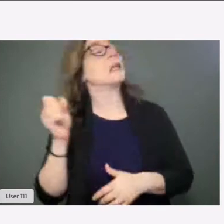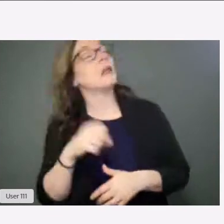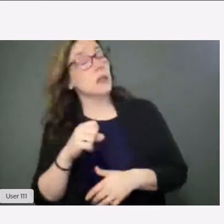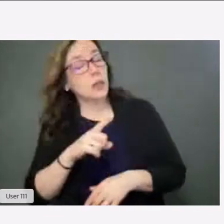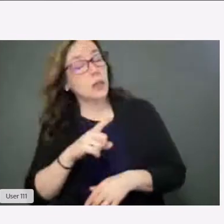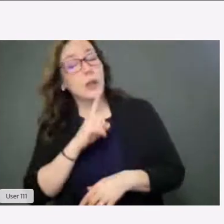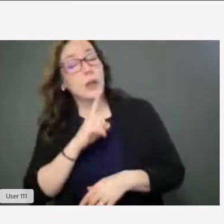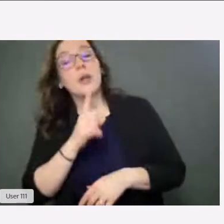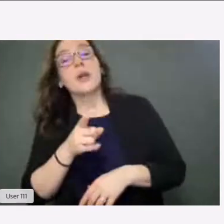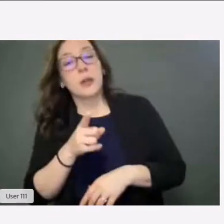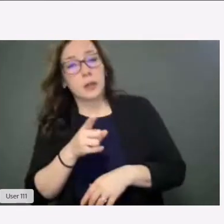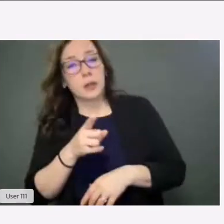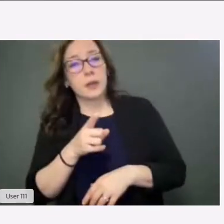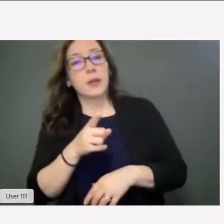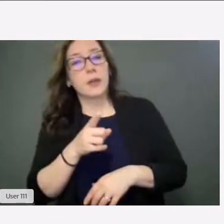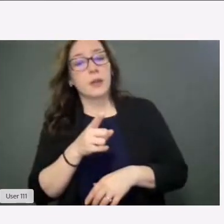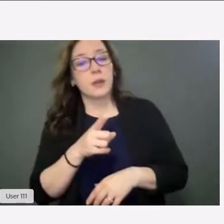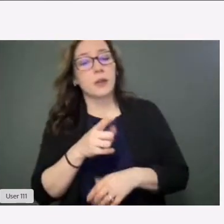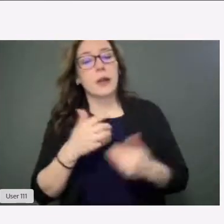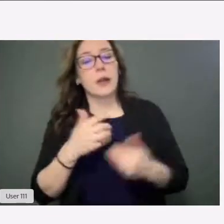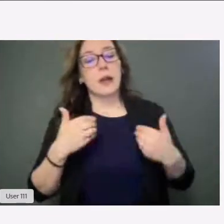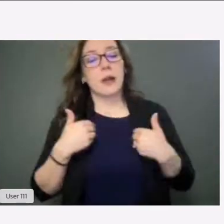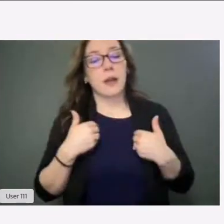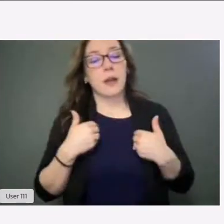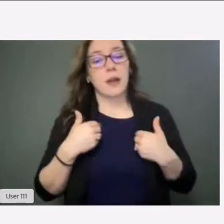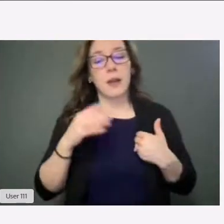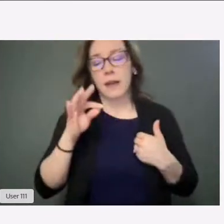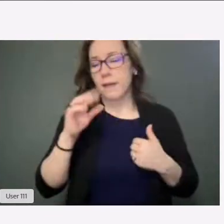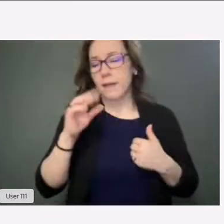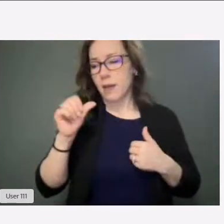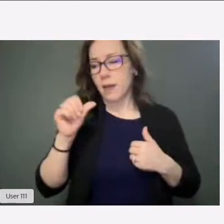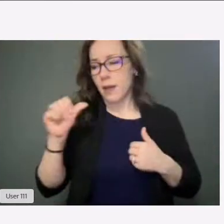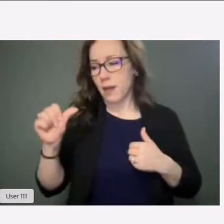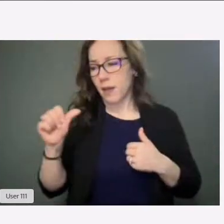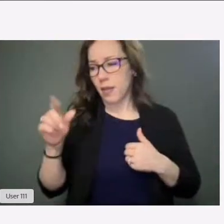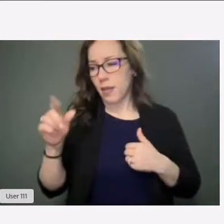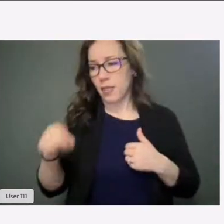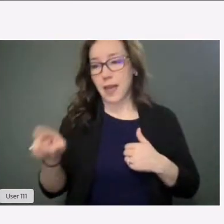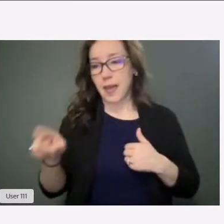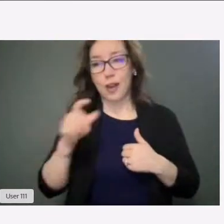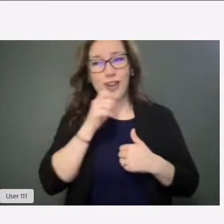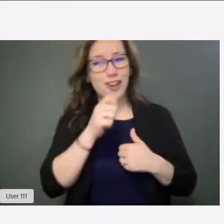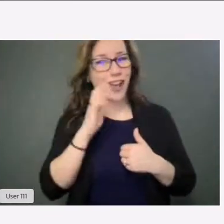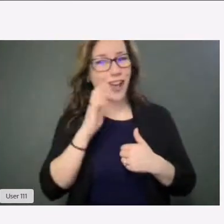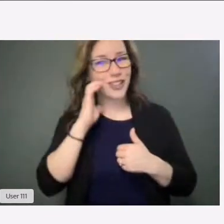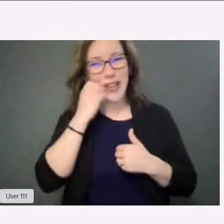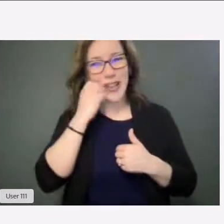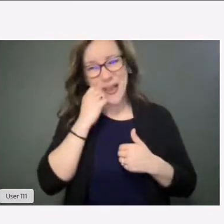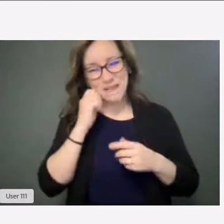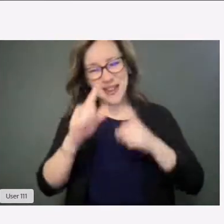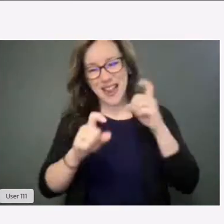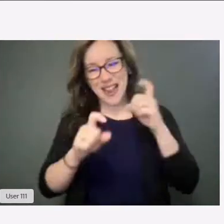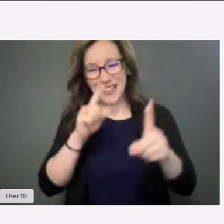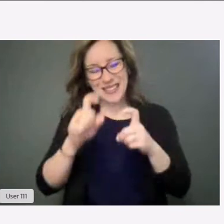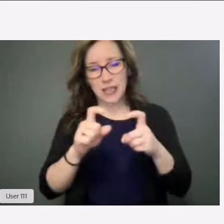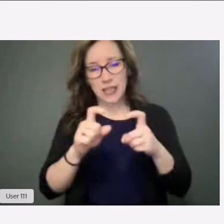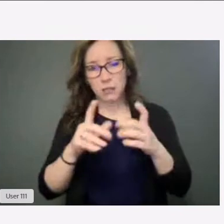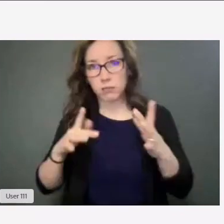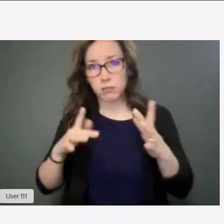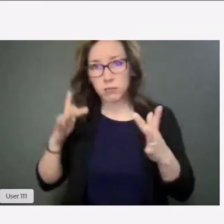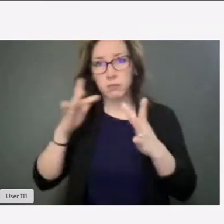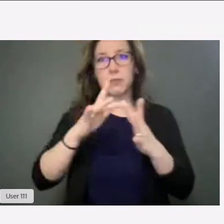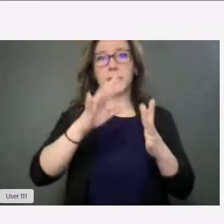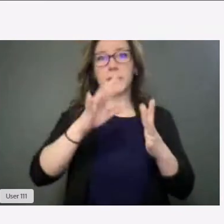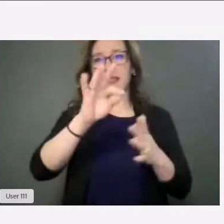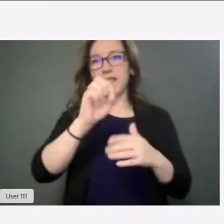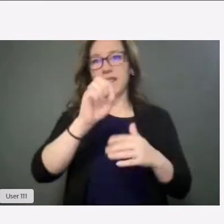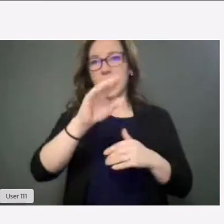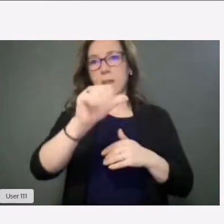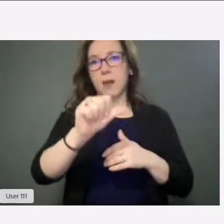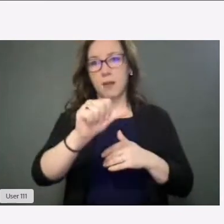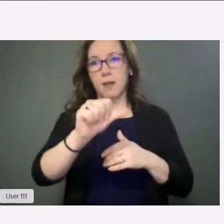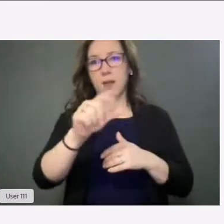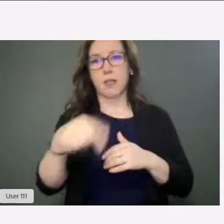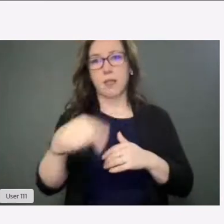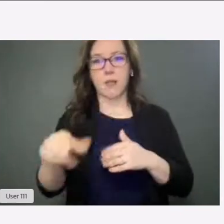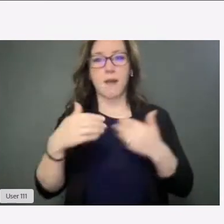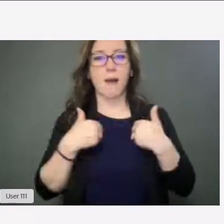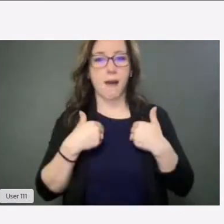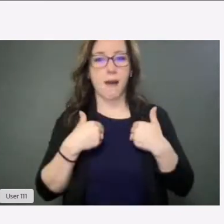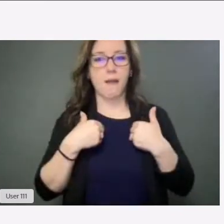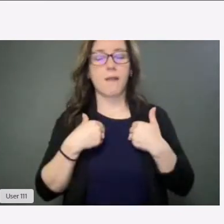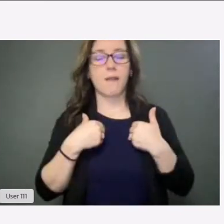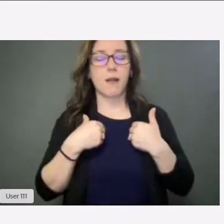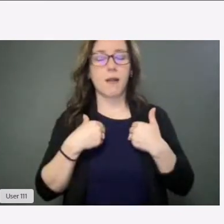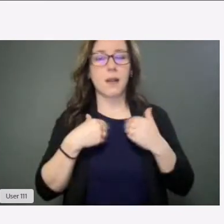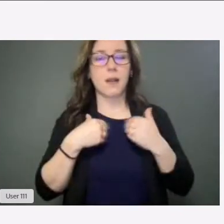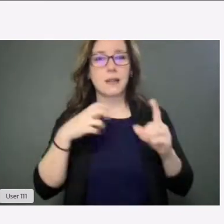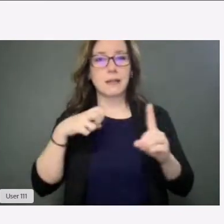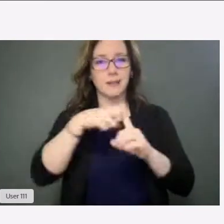Okay. We have, and also the FAAs, they are not shy about asking, you know, reaching out to FEMA. They have assigned preparedness officers